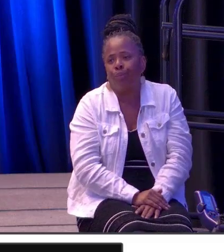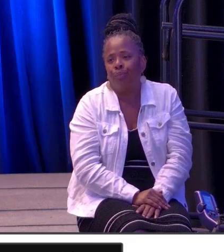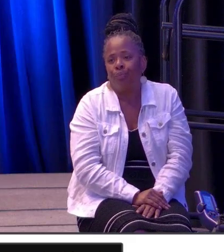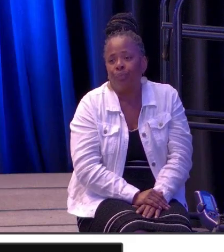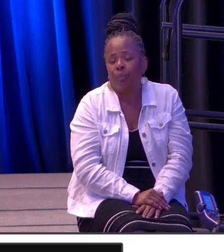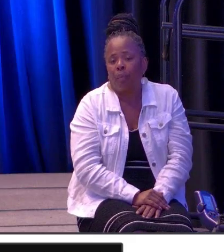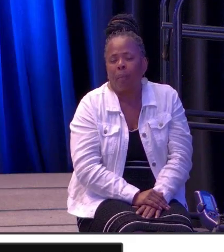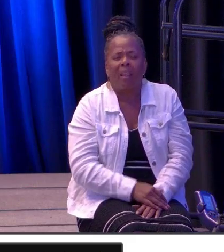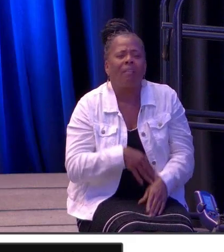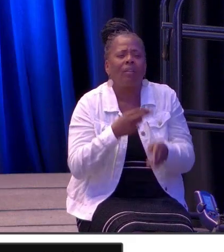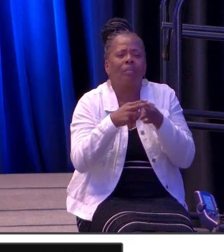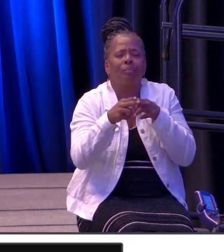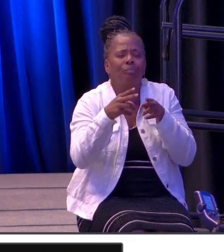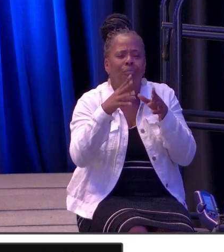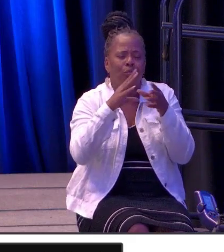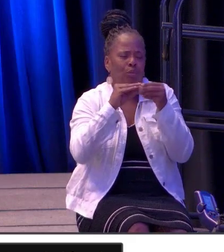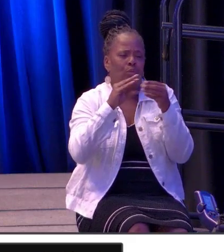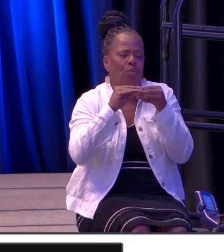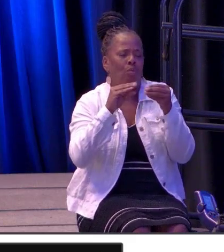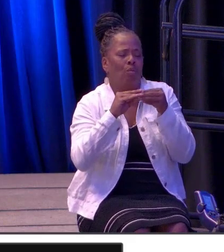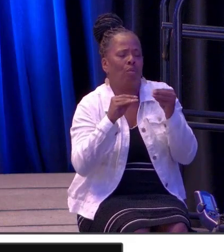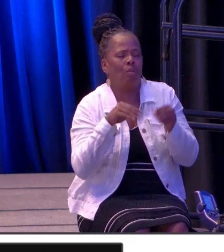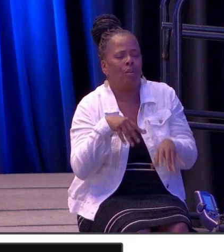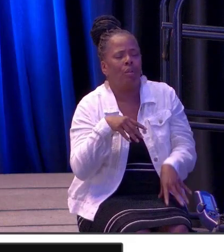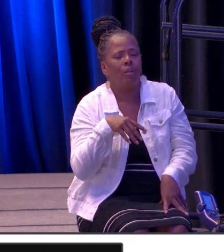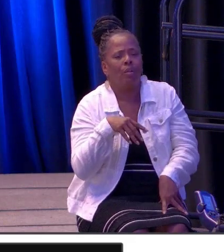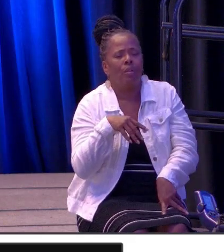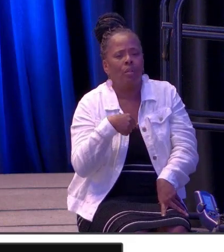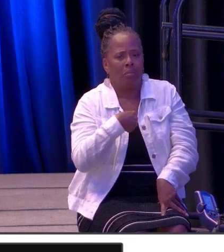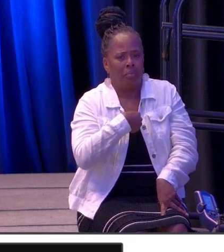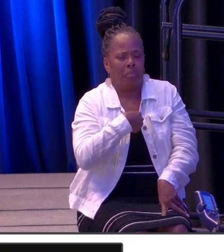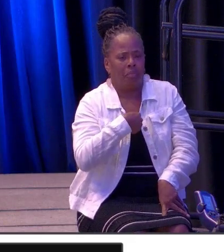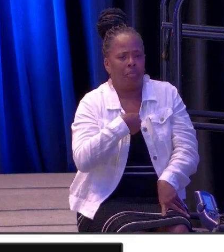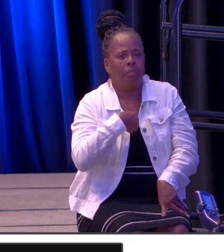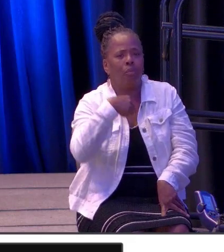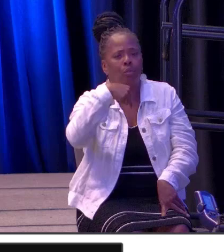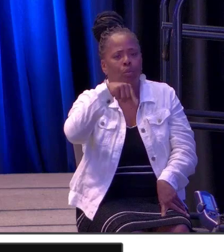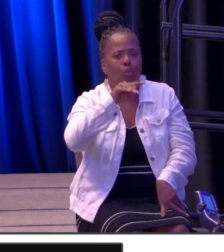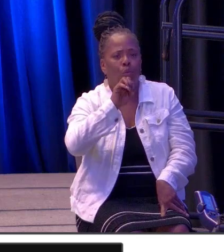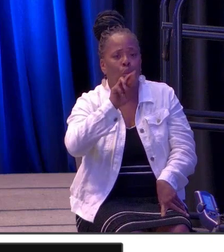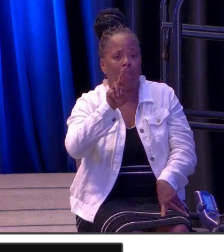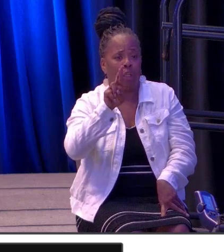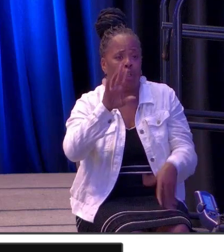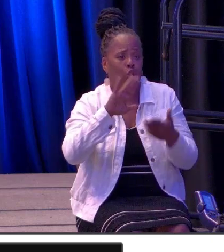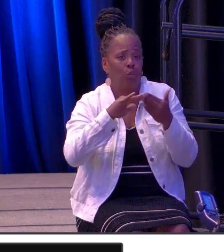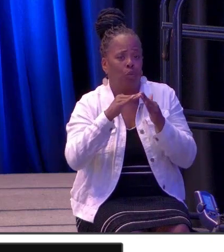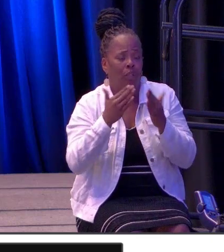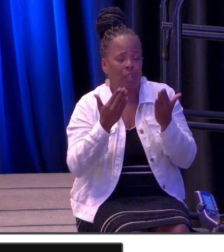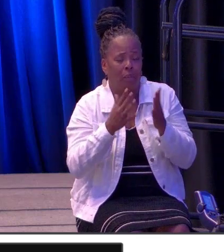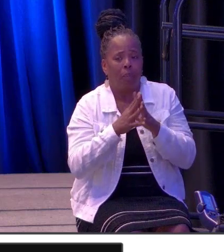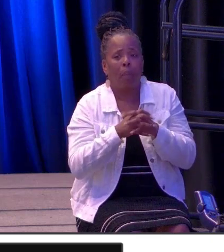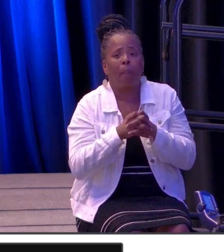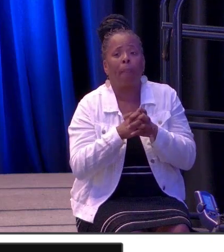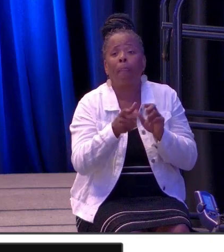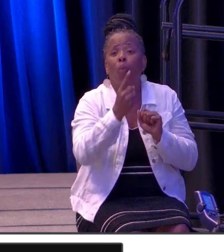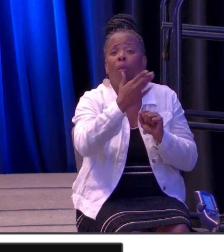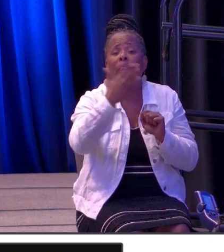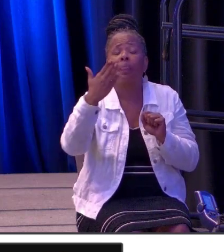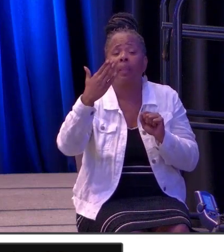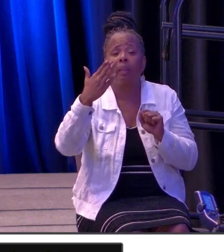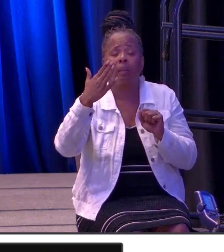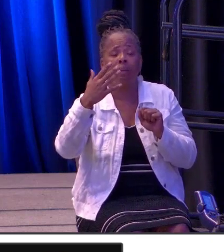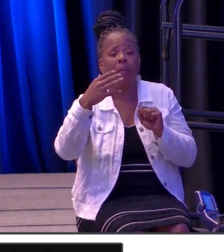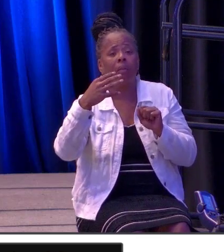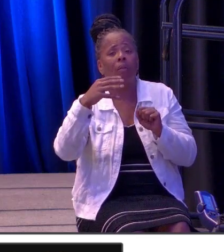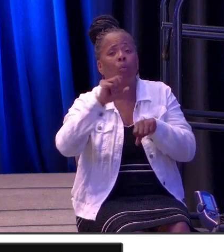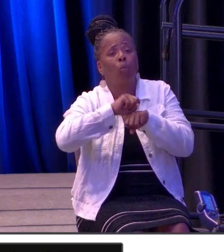Very short story is that I am in the queer community, and one of the things that I've been working on is with